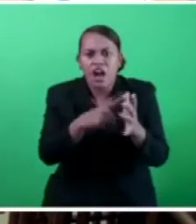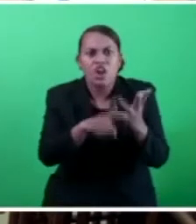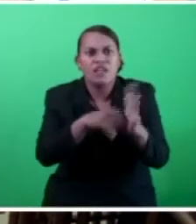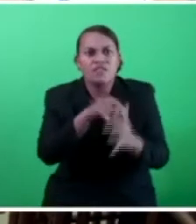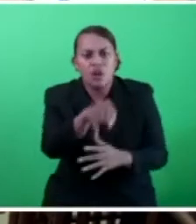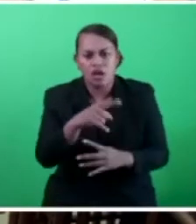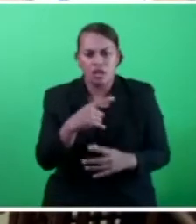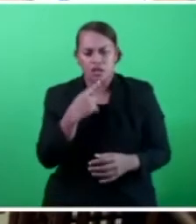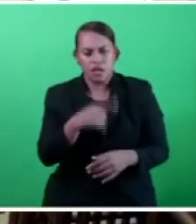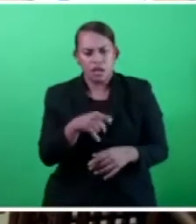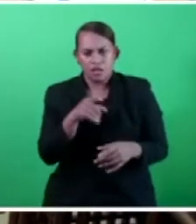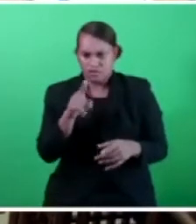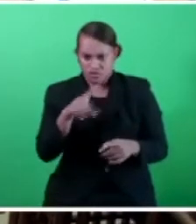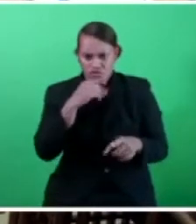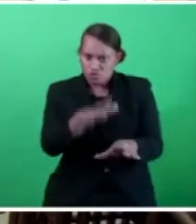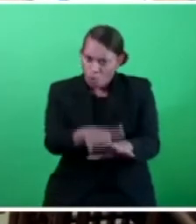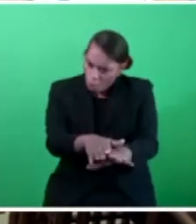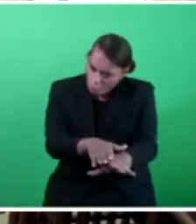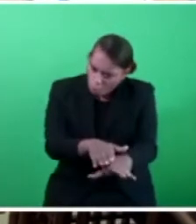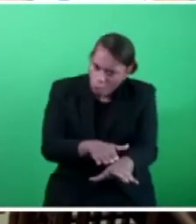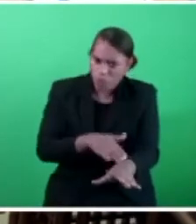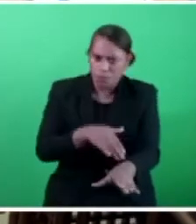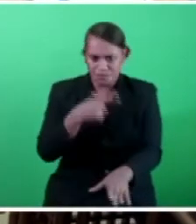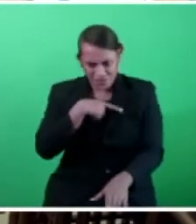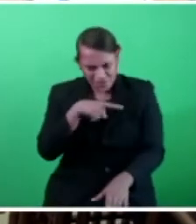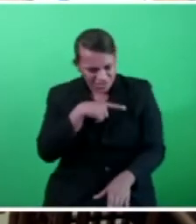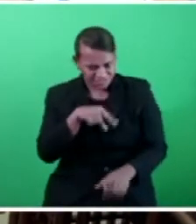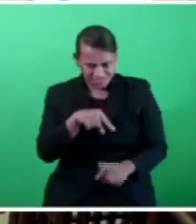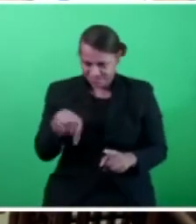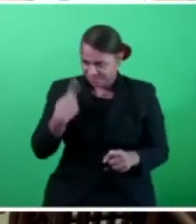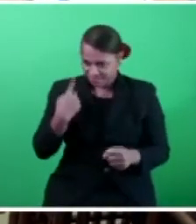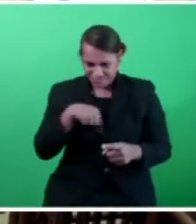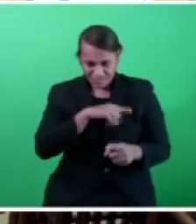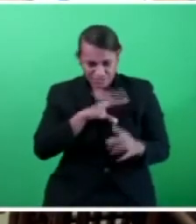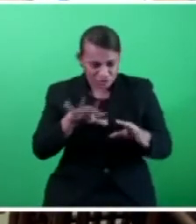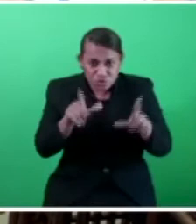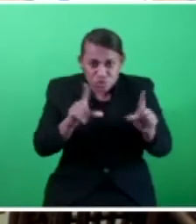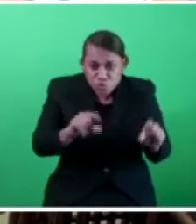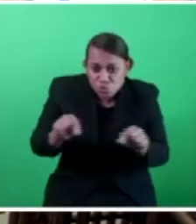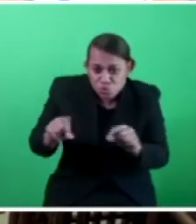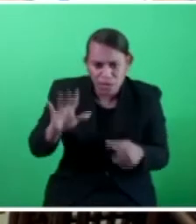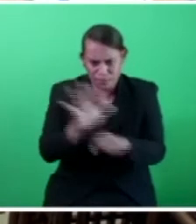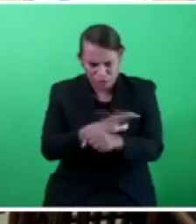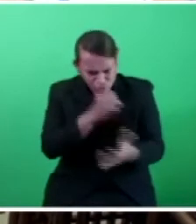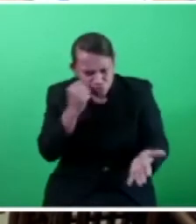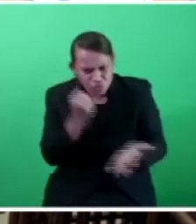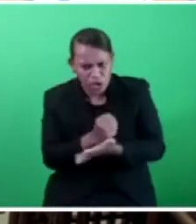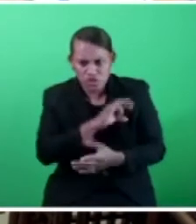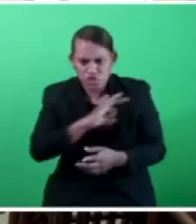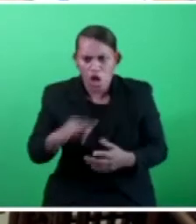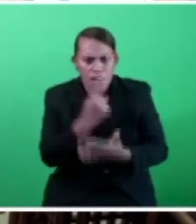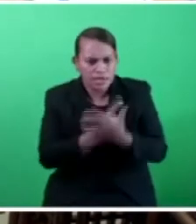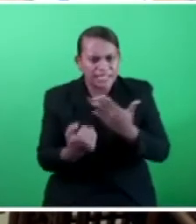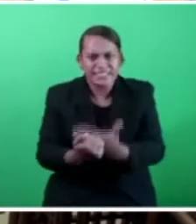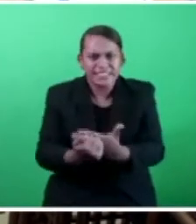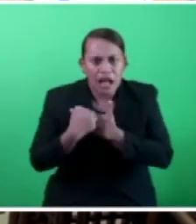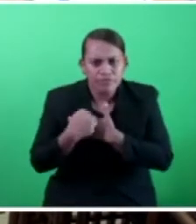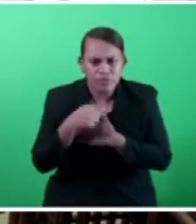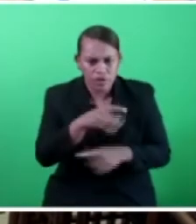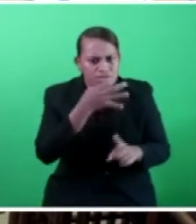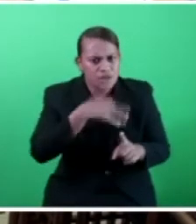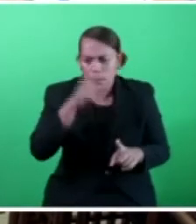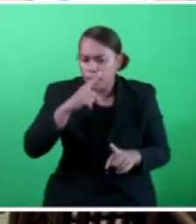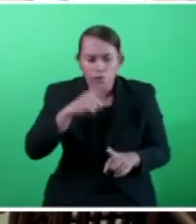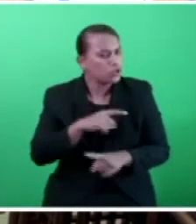side, because everything we are doing now is to ensure not only the safety of the few, but the safety of